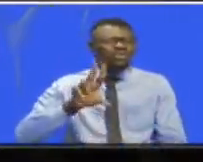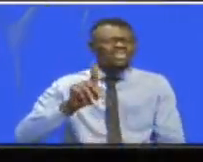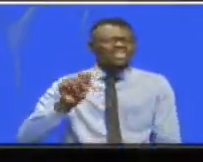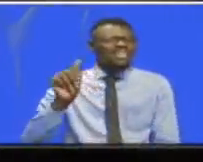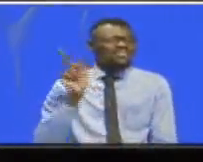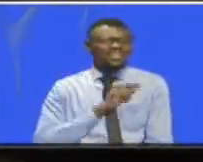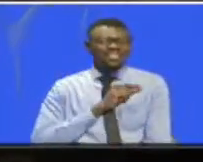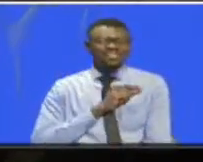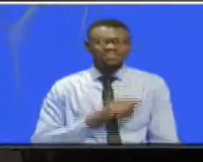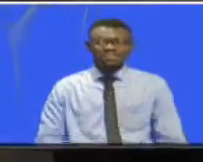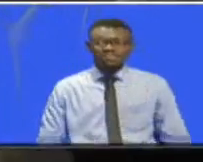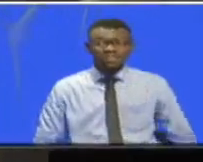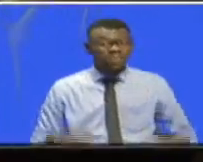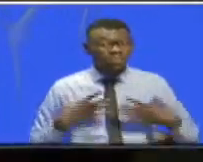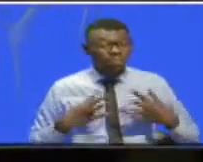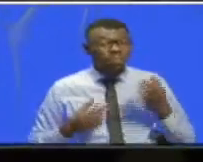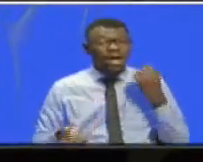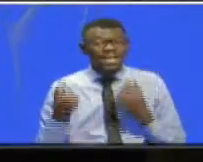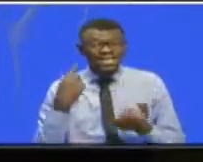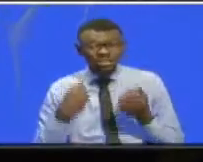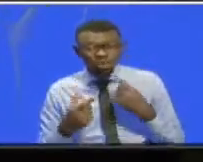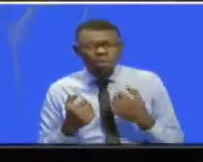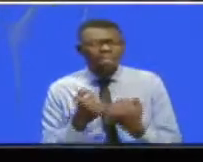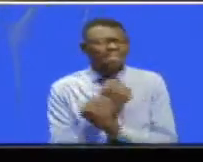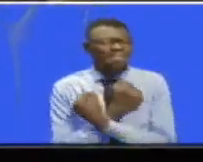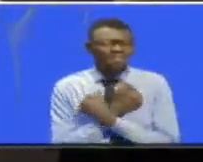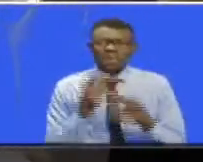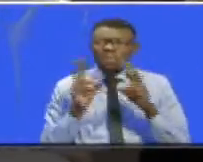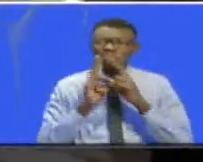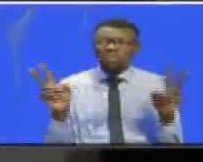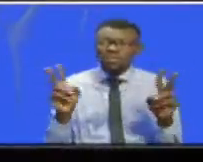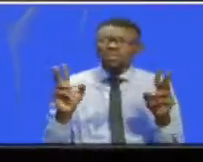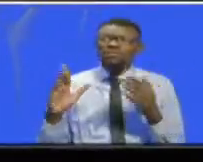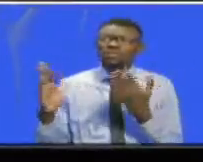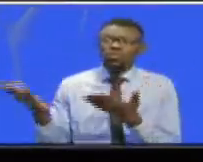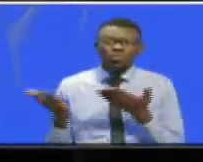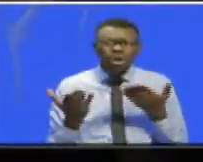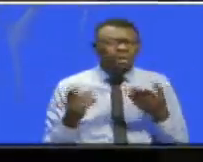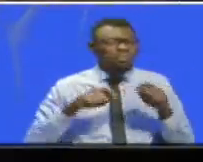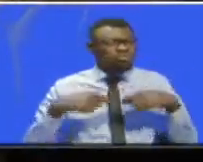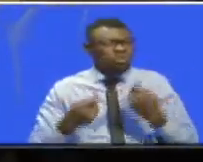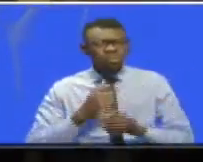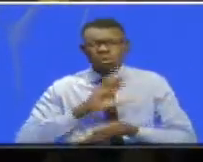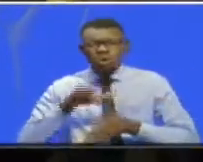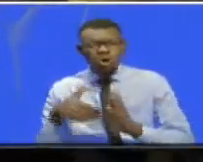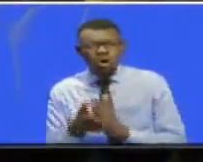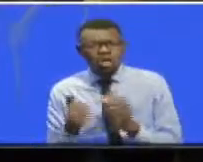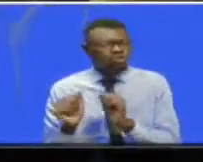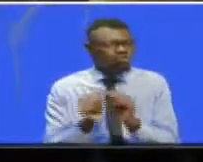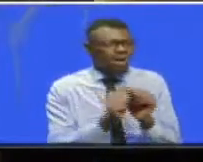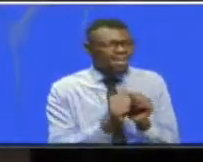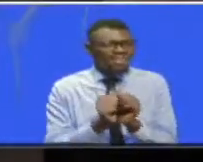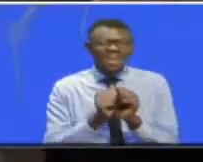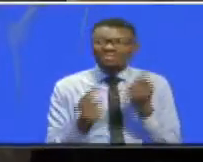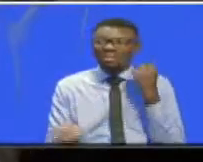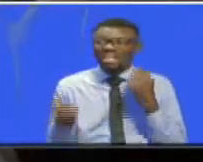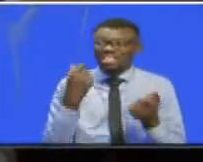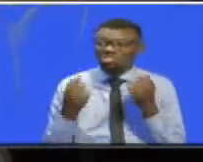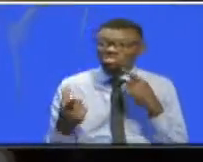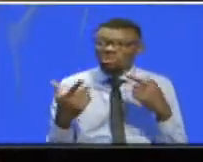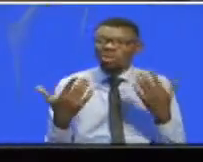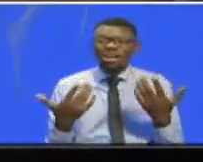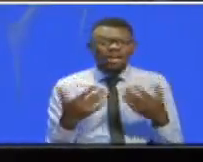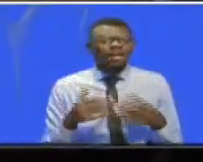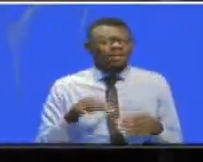Na sisi watu wa Kericho wanapenda amani, tunakaribisha jamii yote tukae pamoja hapa Kericho, halafu